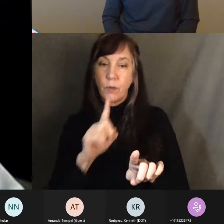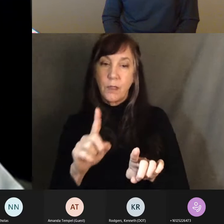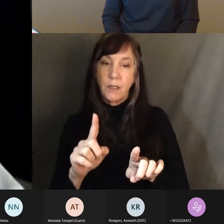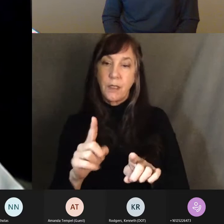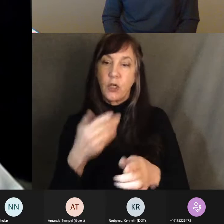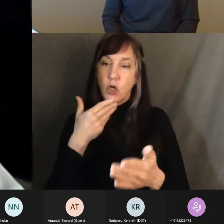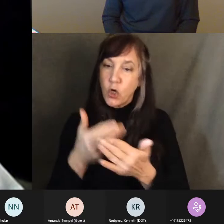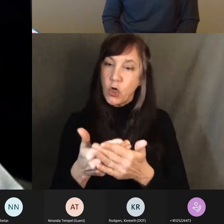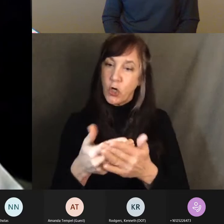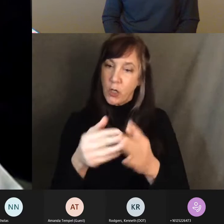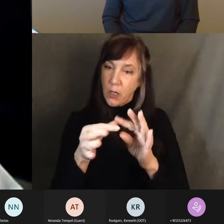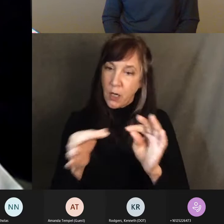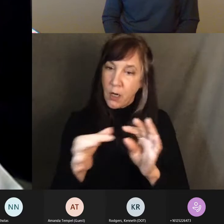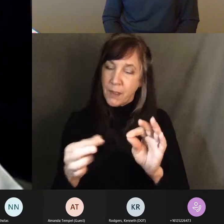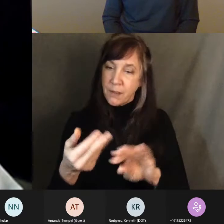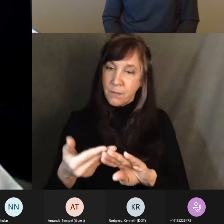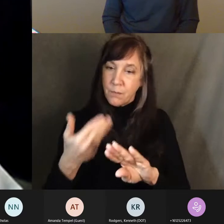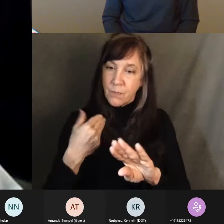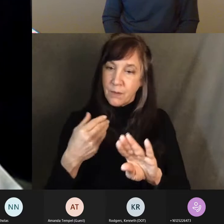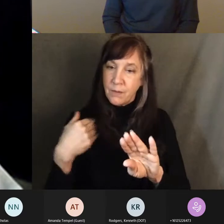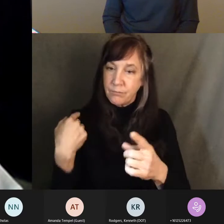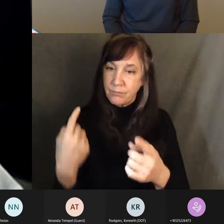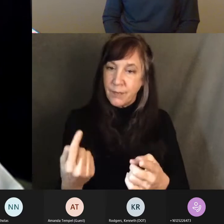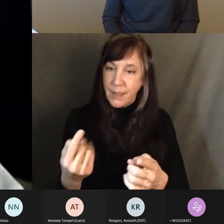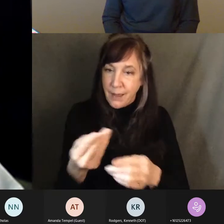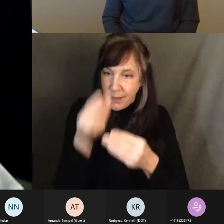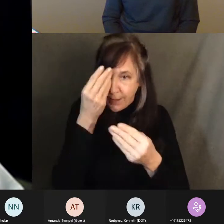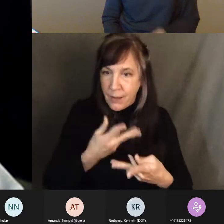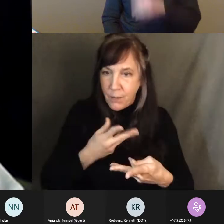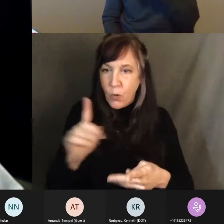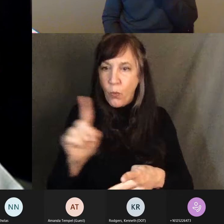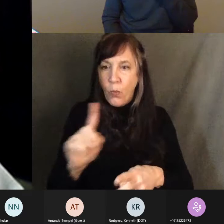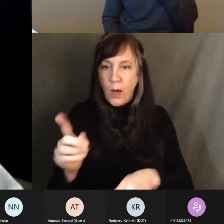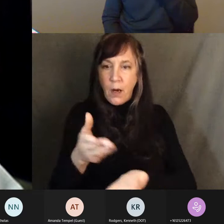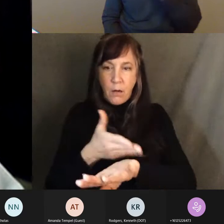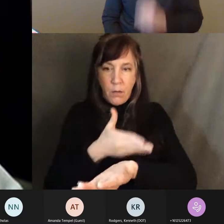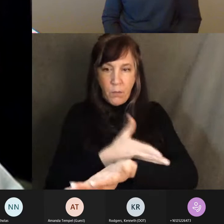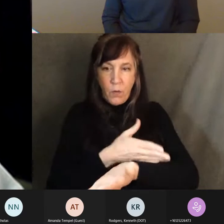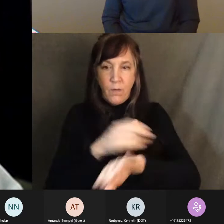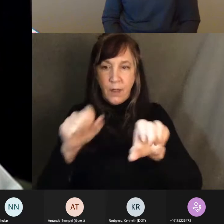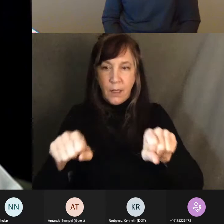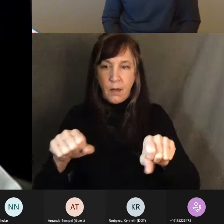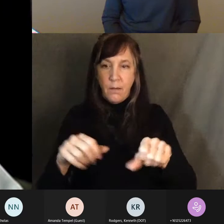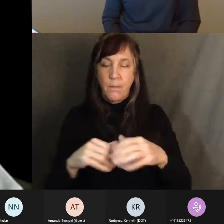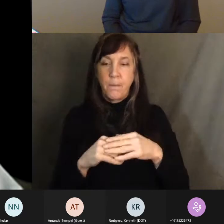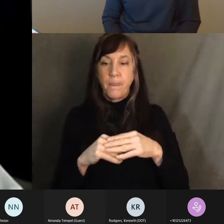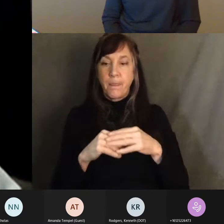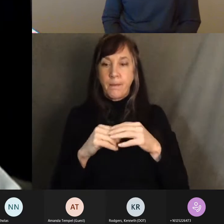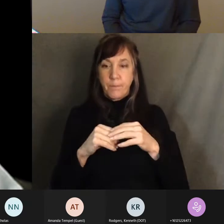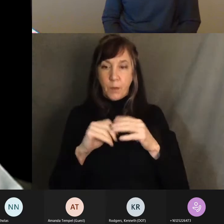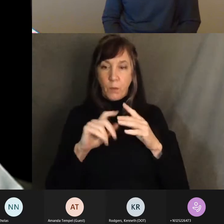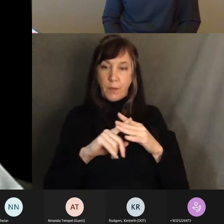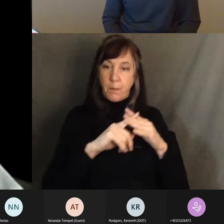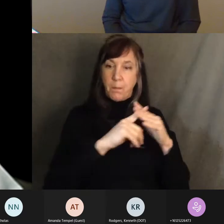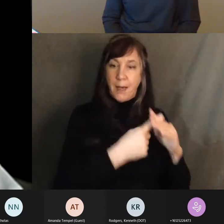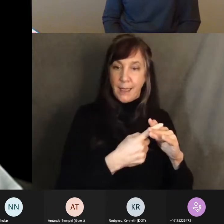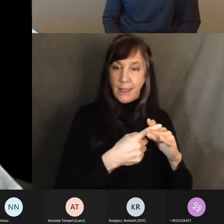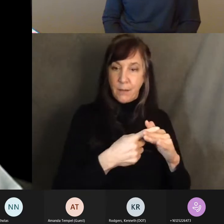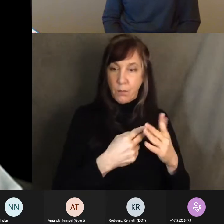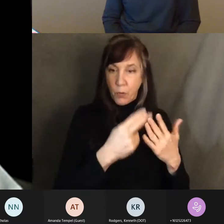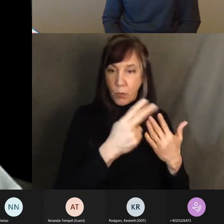and letting me know where some areas where we can improve upon, with the pilots, but also just generally in